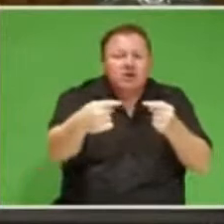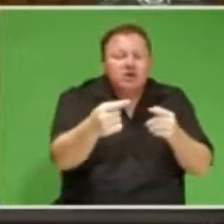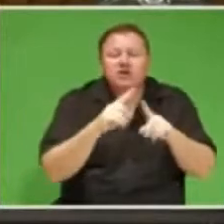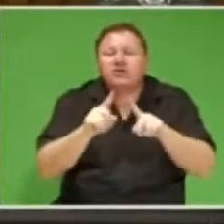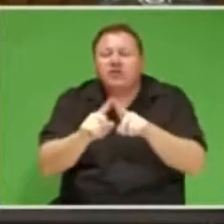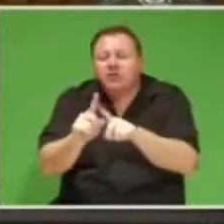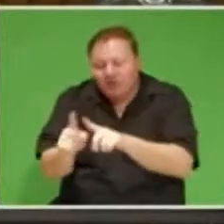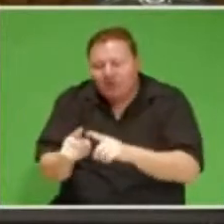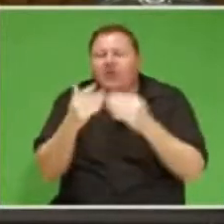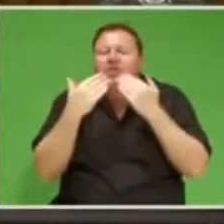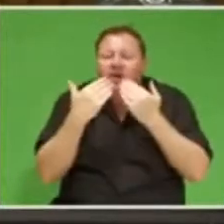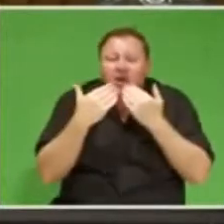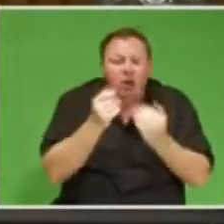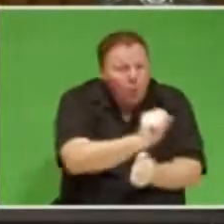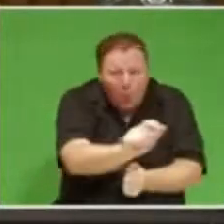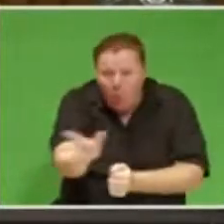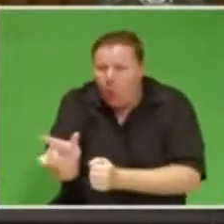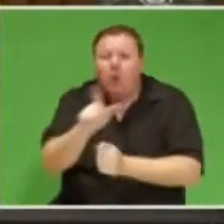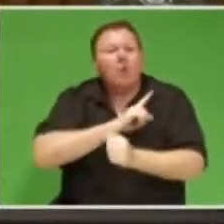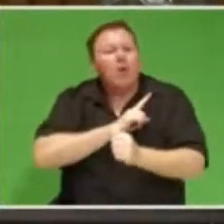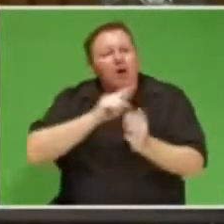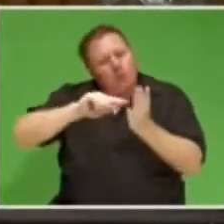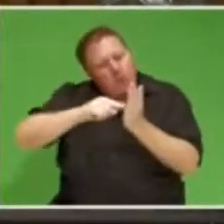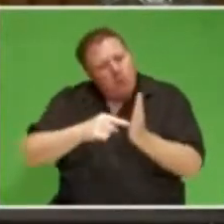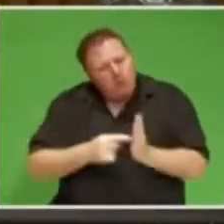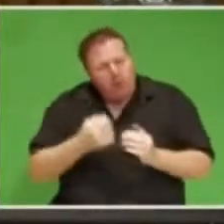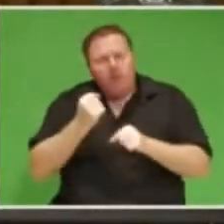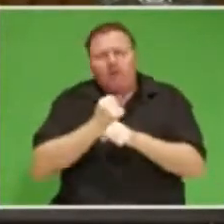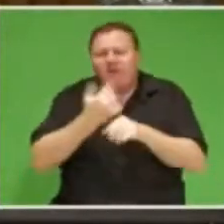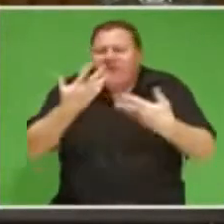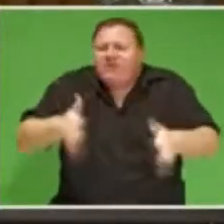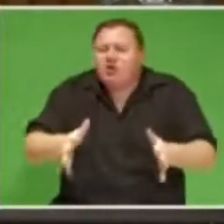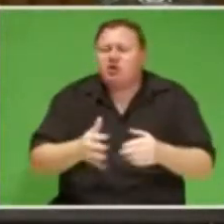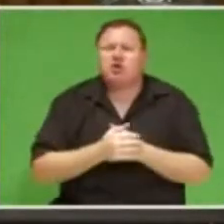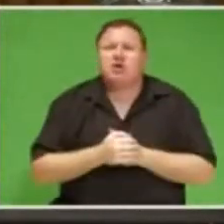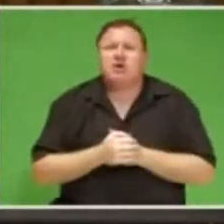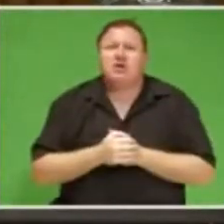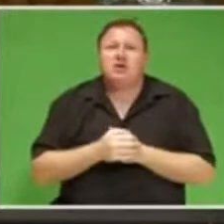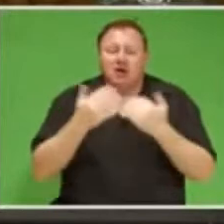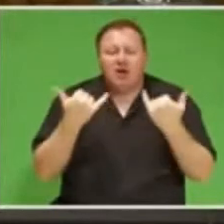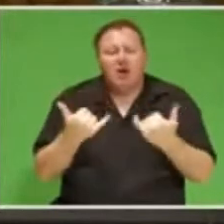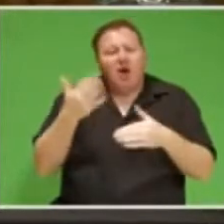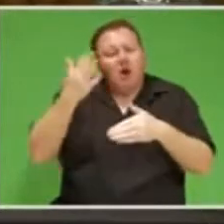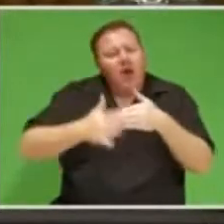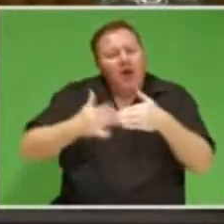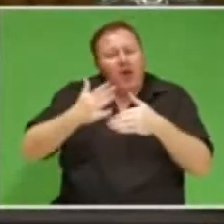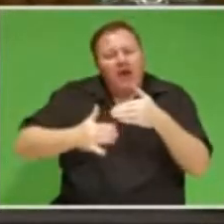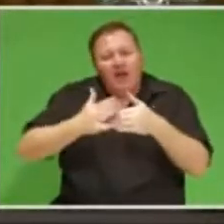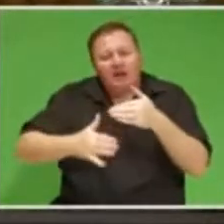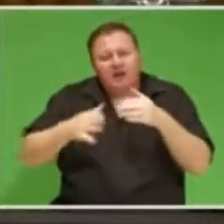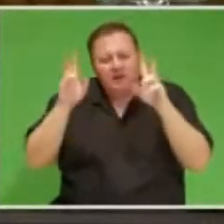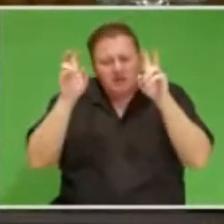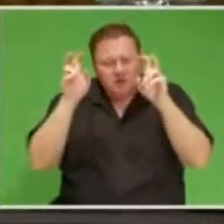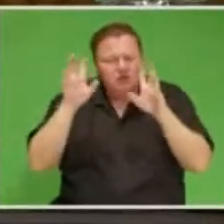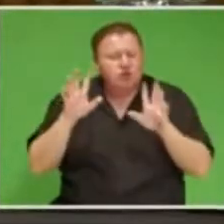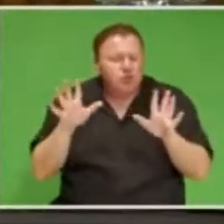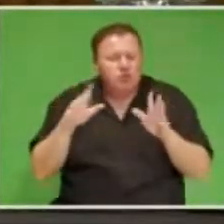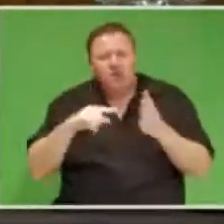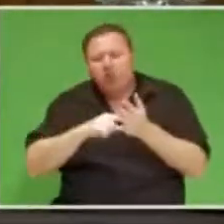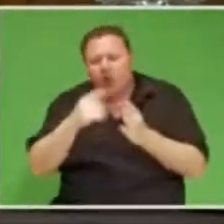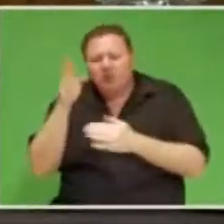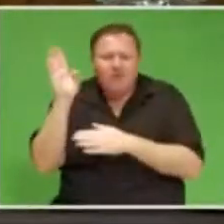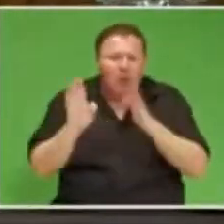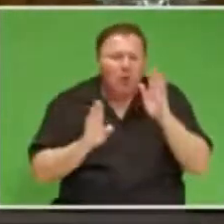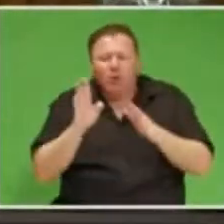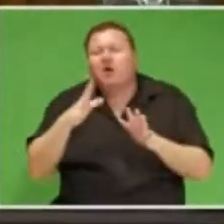you. You've made your point, and we now have come to an end with regards to the points of order. I've allowed people